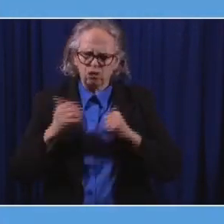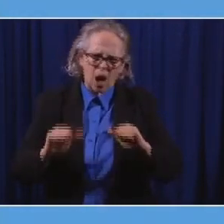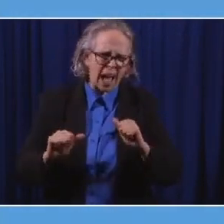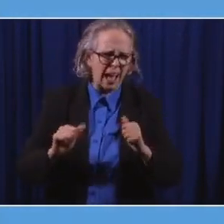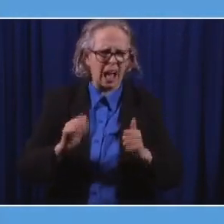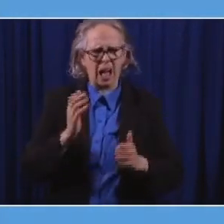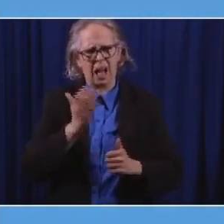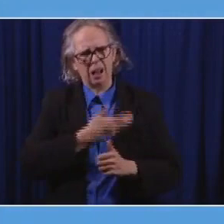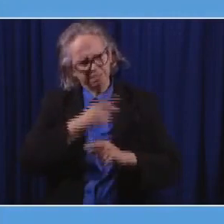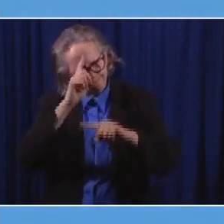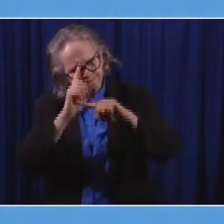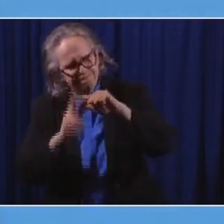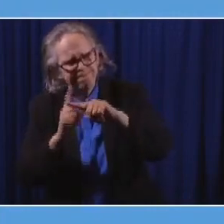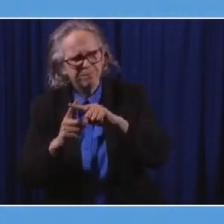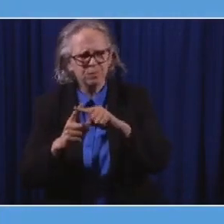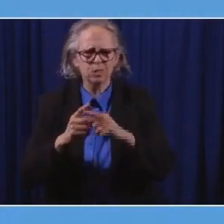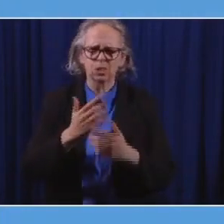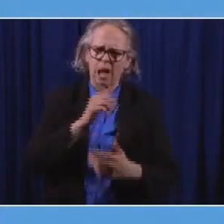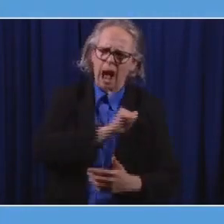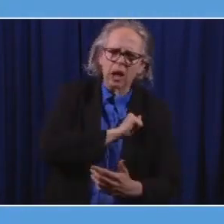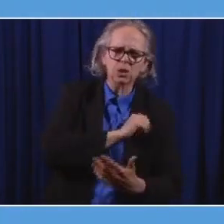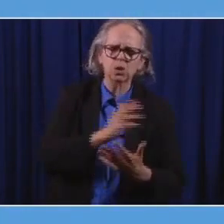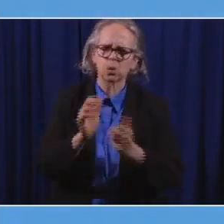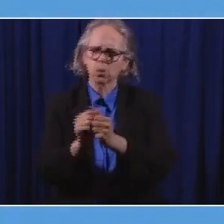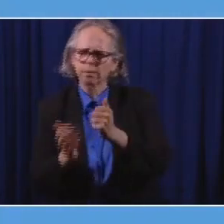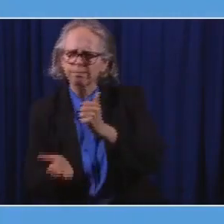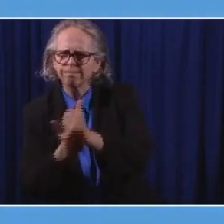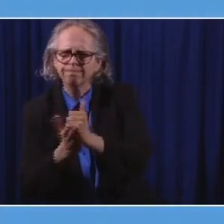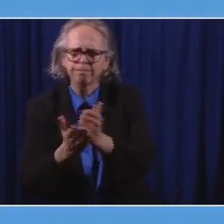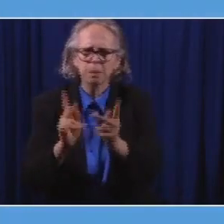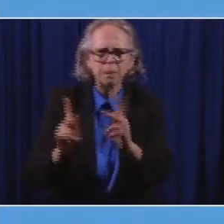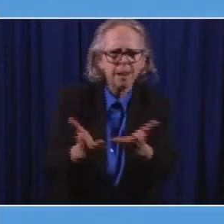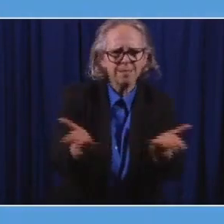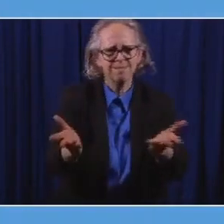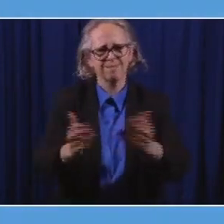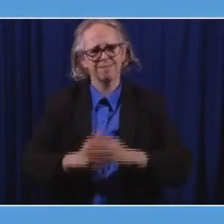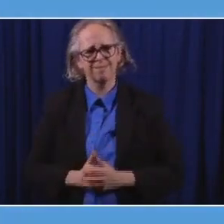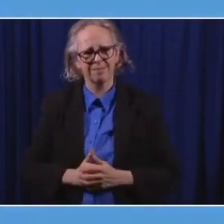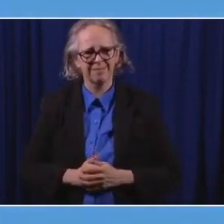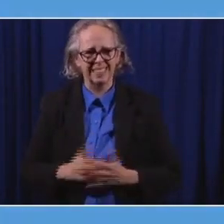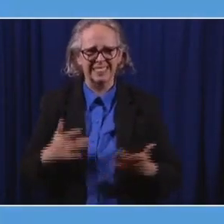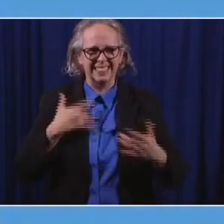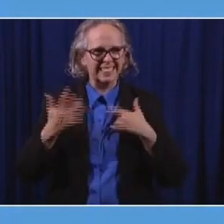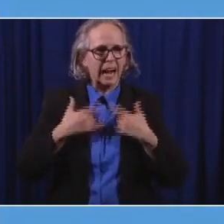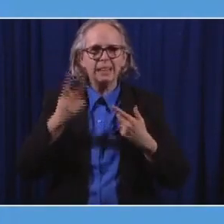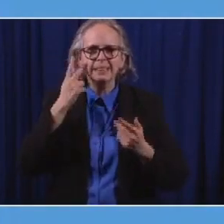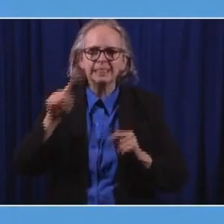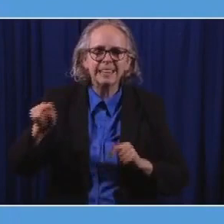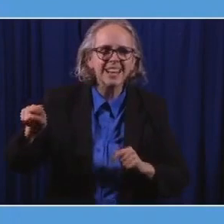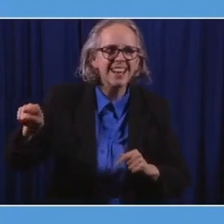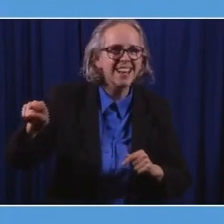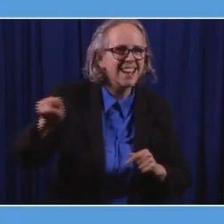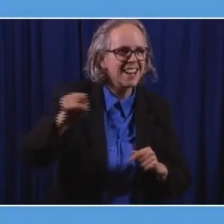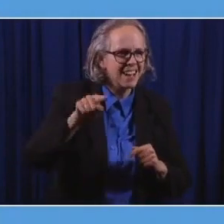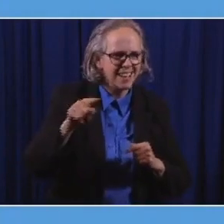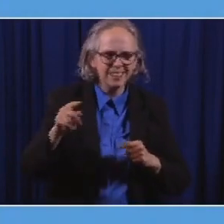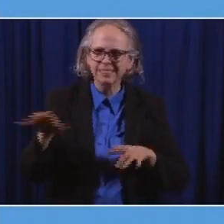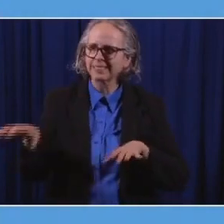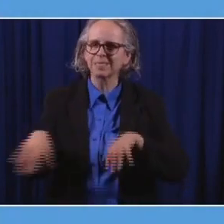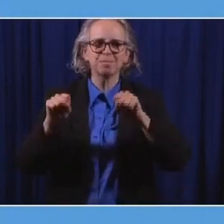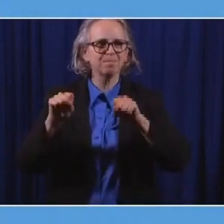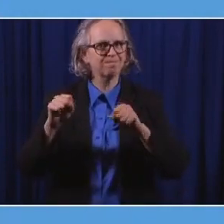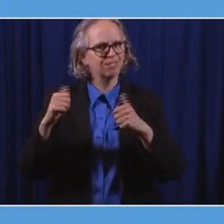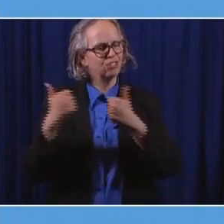town, and village I've been in. It's been heartening seeing how much everybody has risen to the occasion. Not just the members